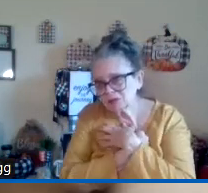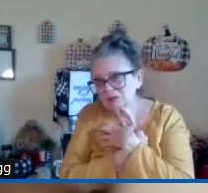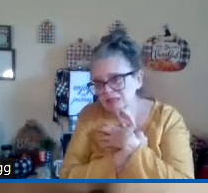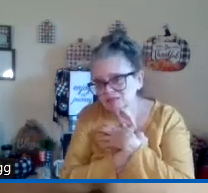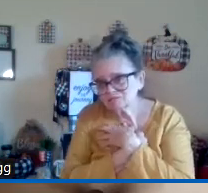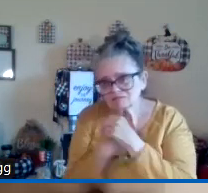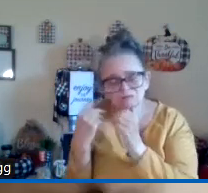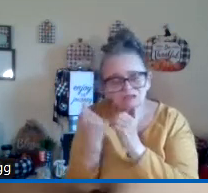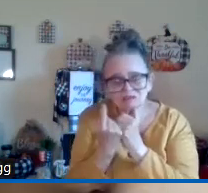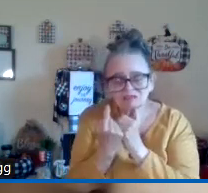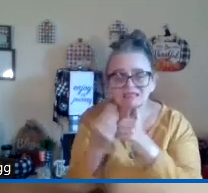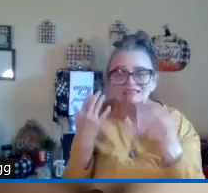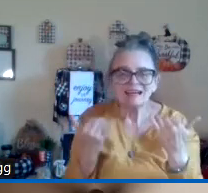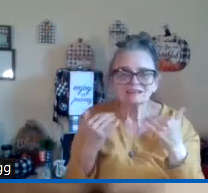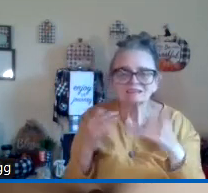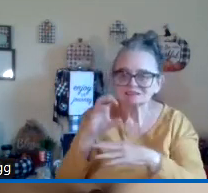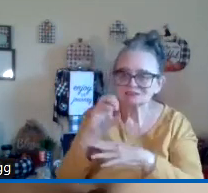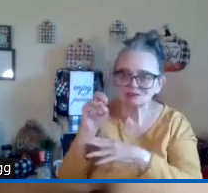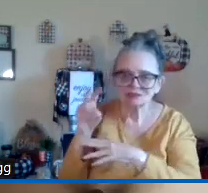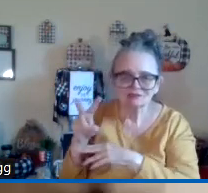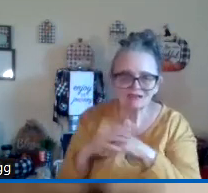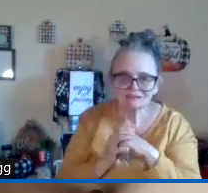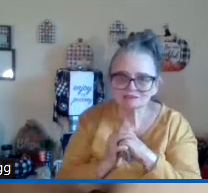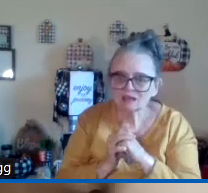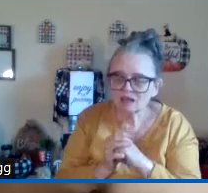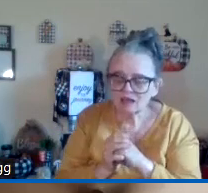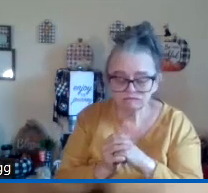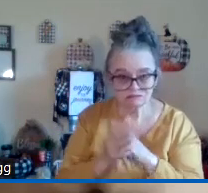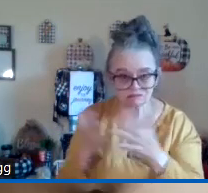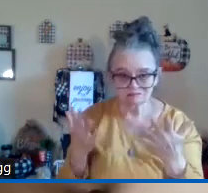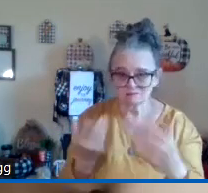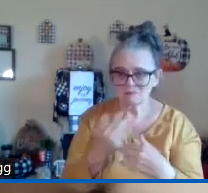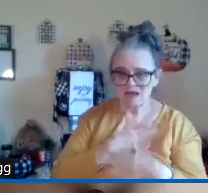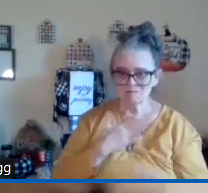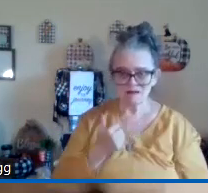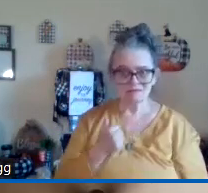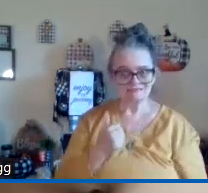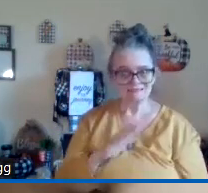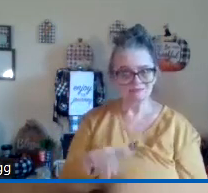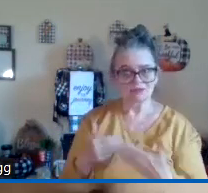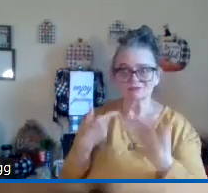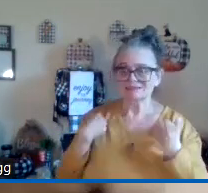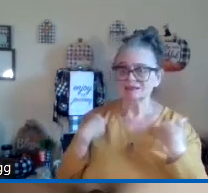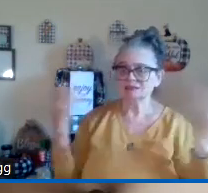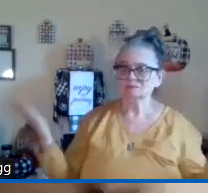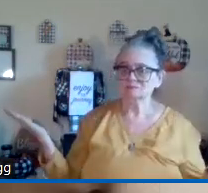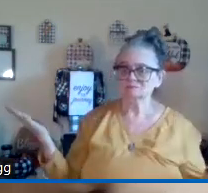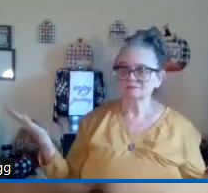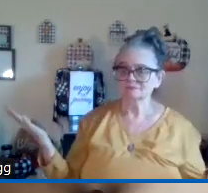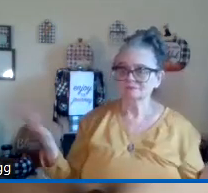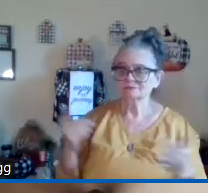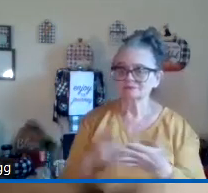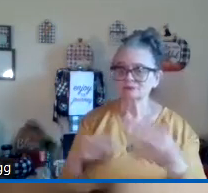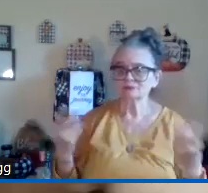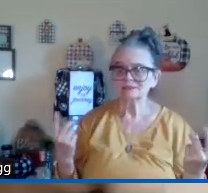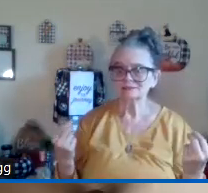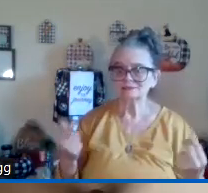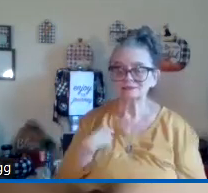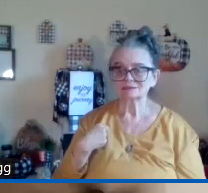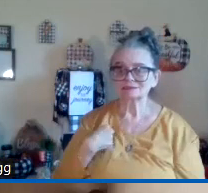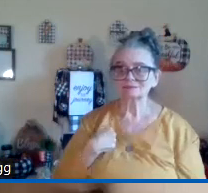because he's lying. You know, when you say good things to your neighbor to make him